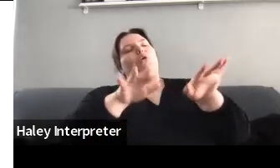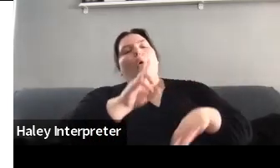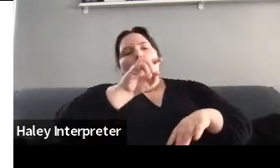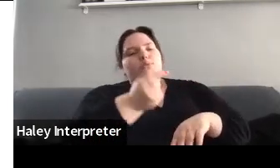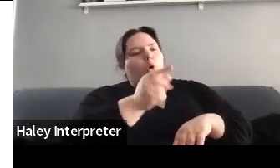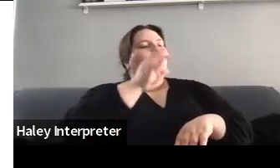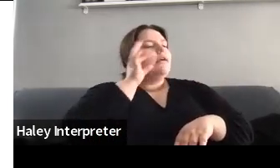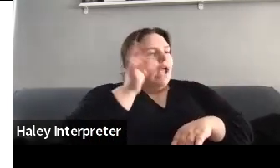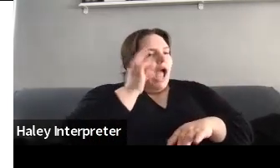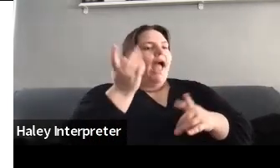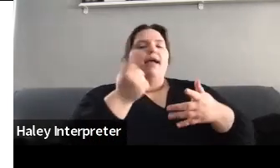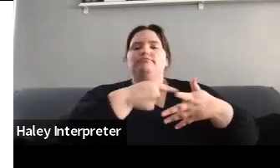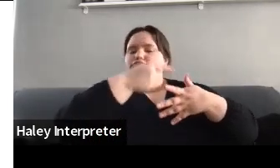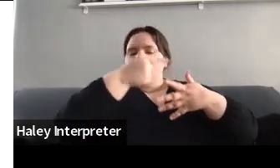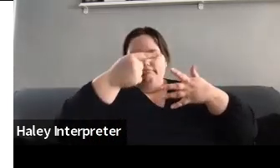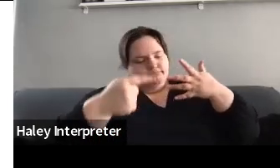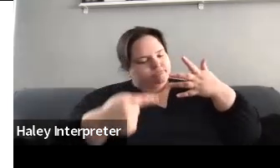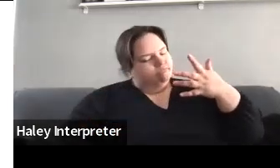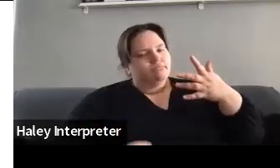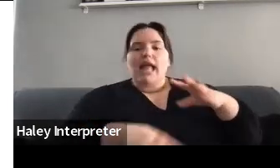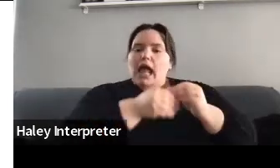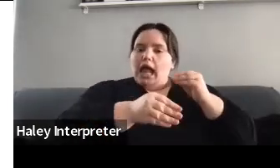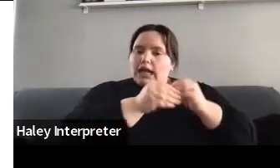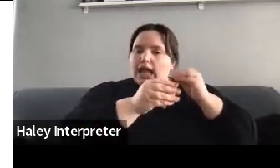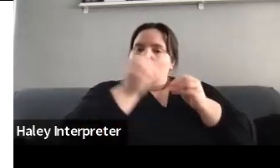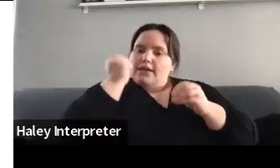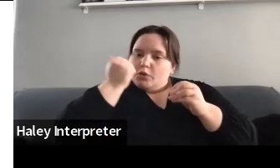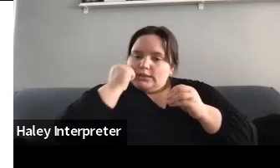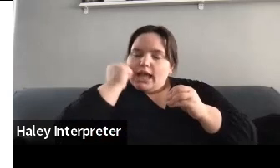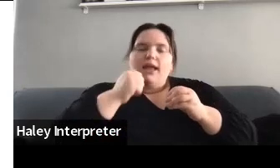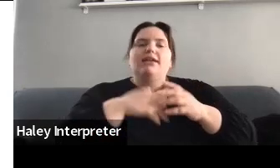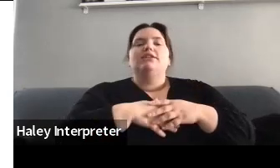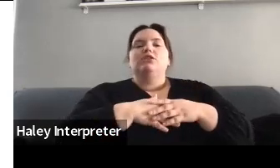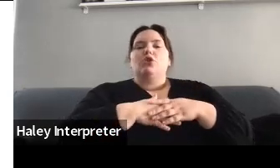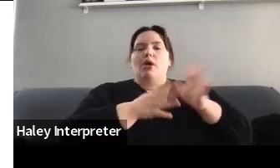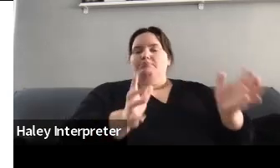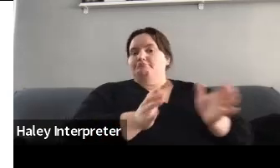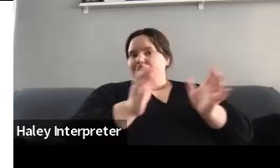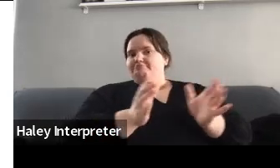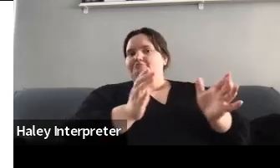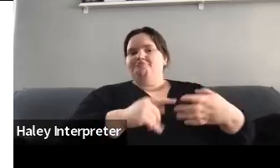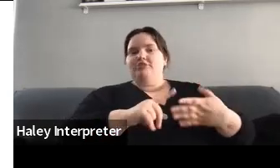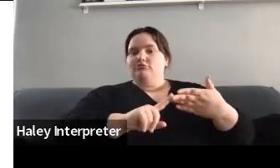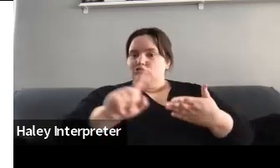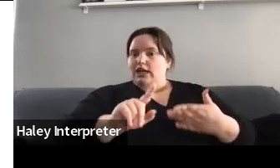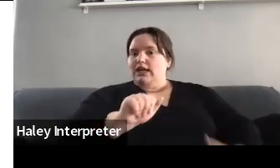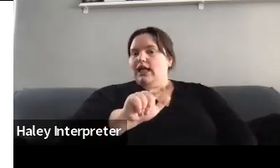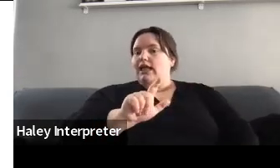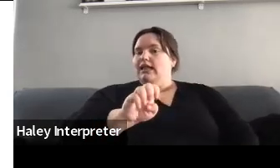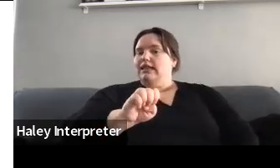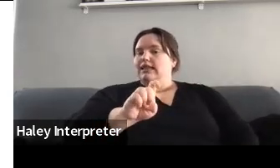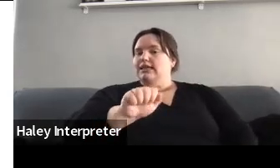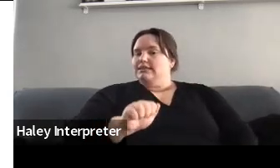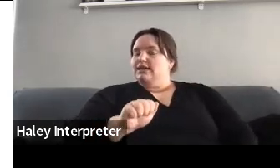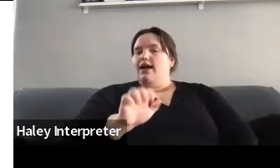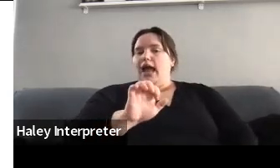all sorts of things that keep getting added every day. So I encourage you to check out the Alexa app to see what skills they